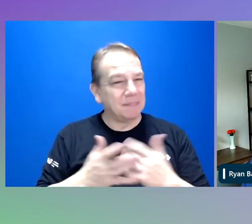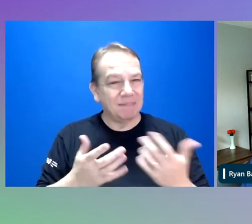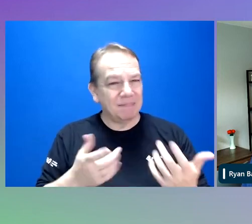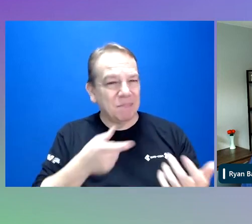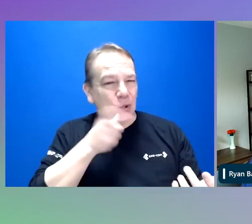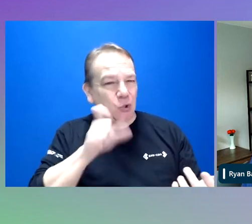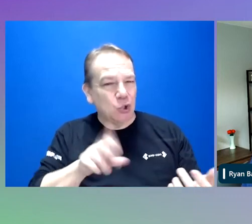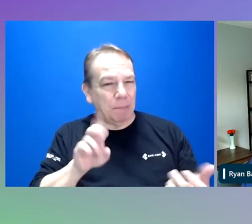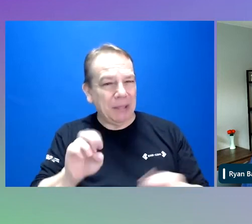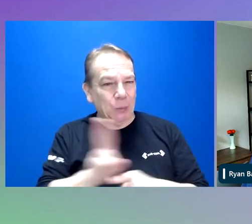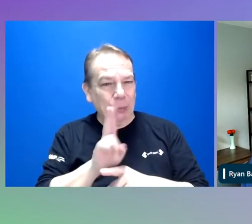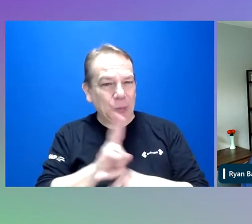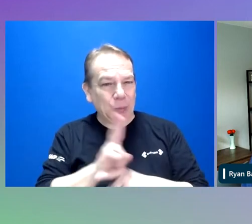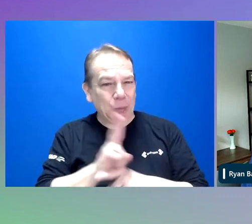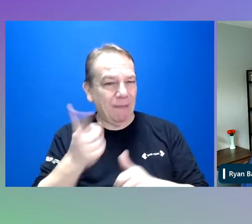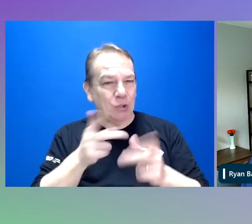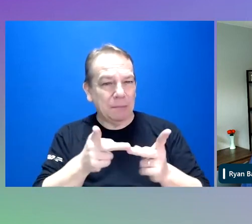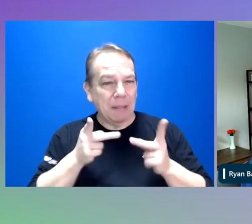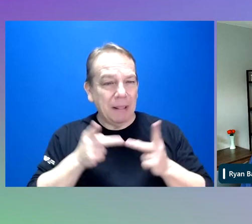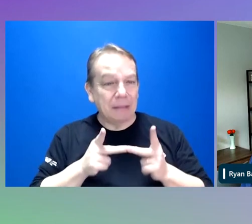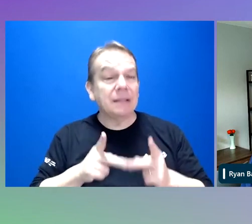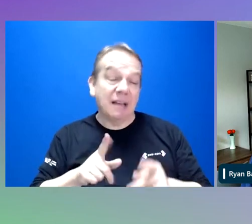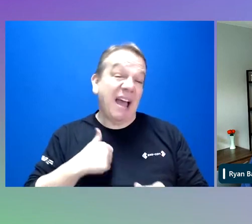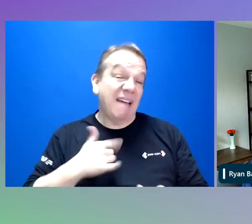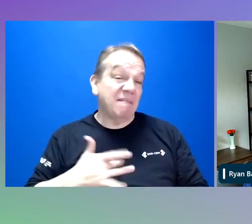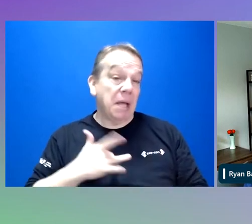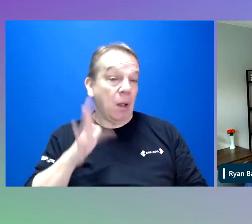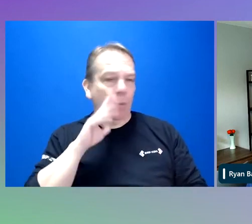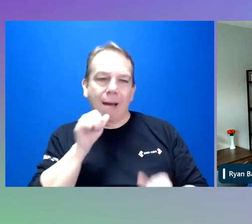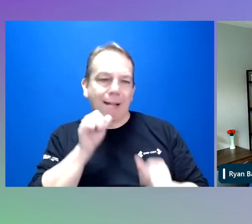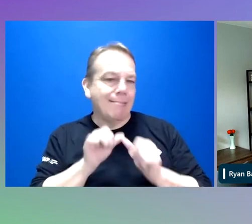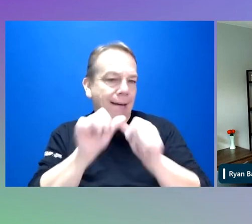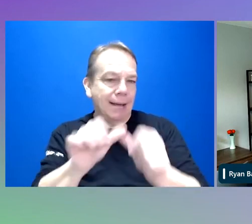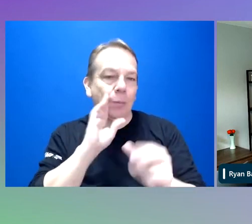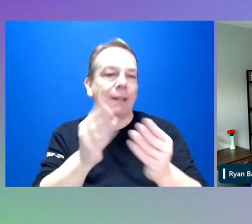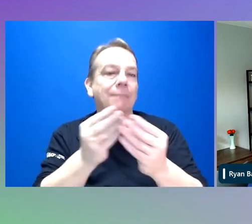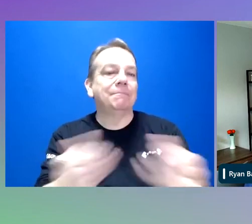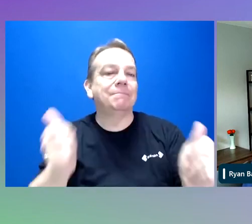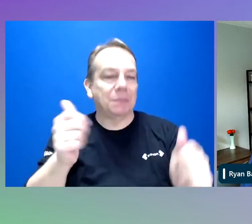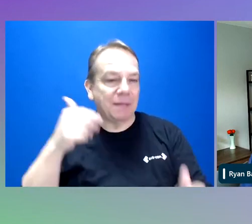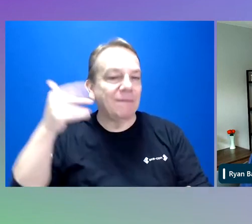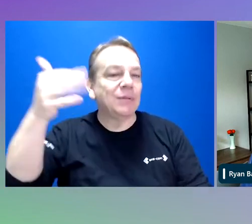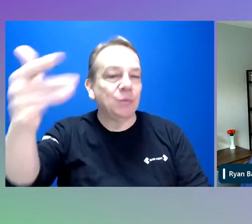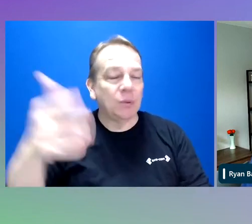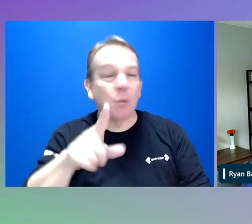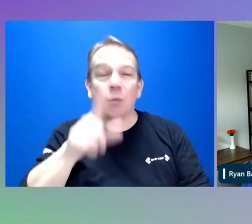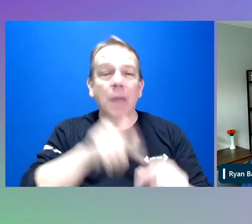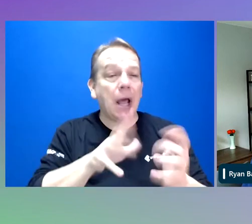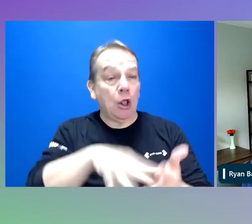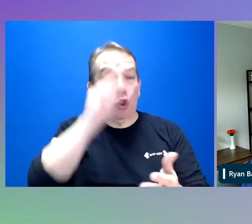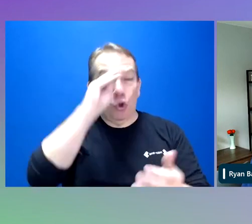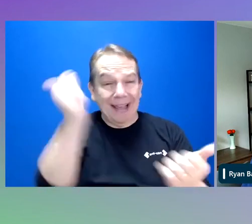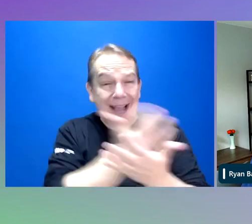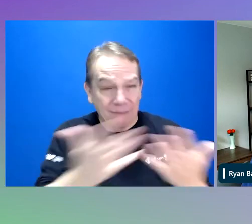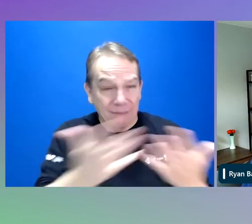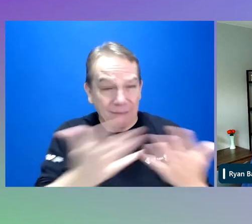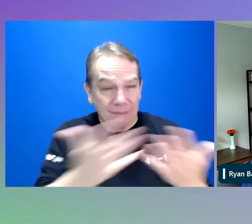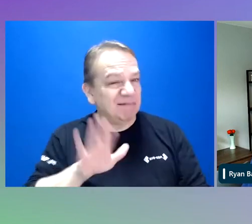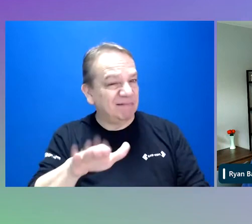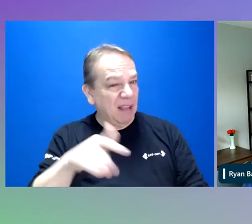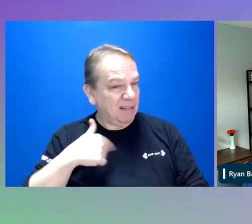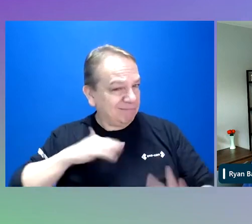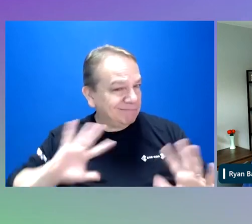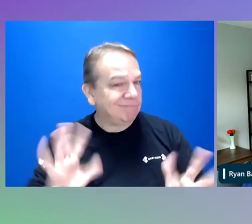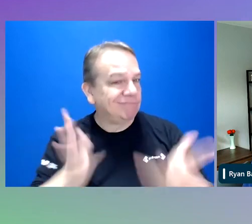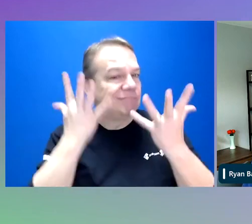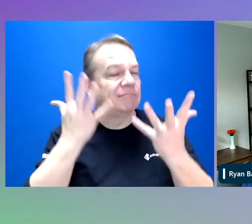exist and probably will go away quite soon. And so you can't learn everything. So what you have to try and do is develop like